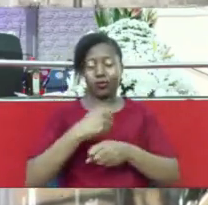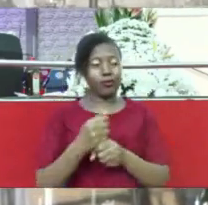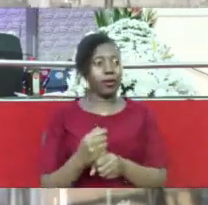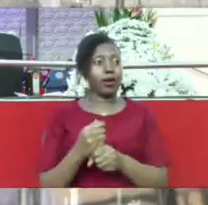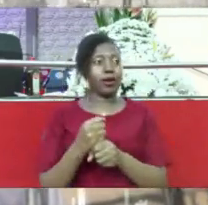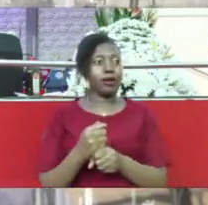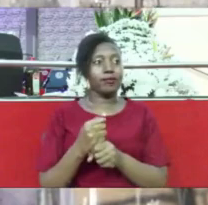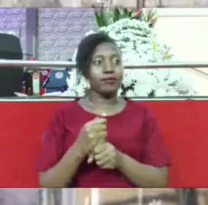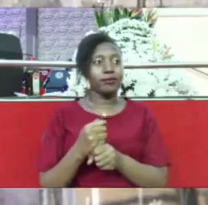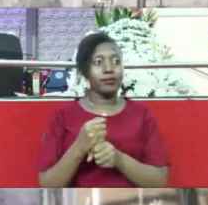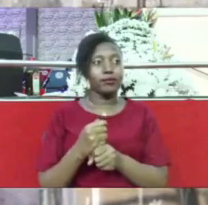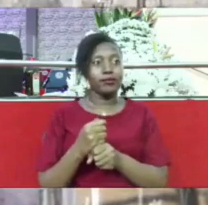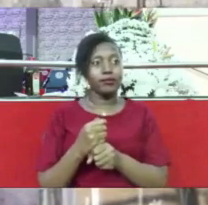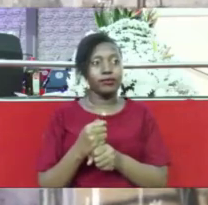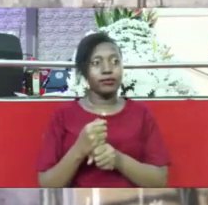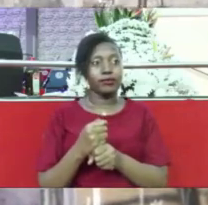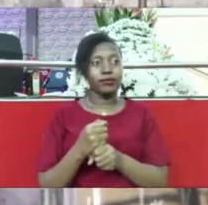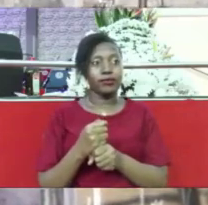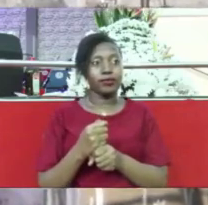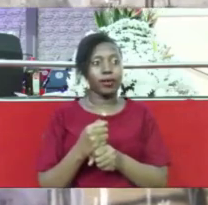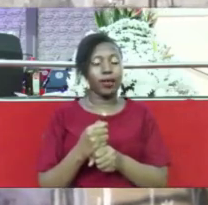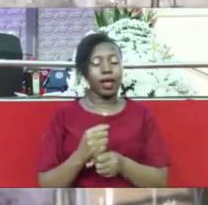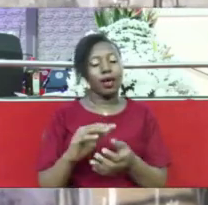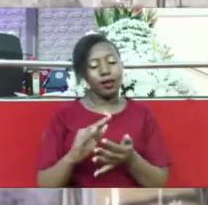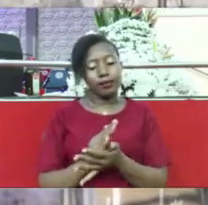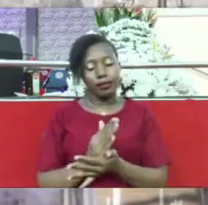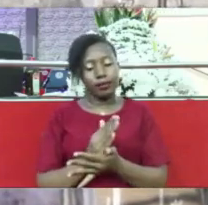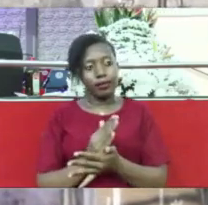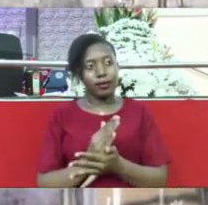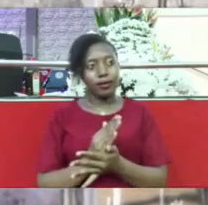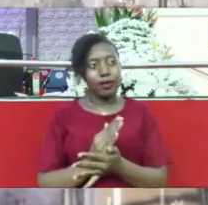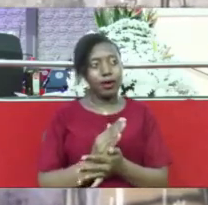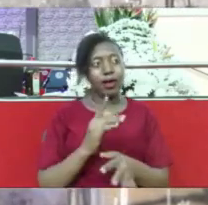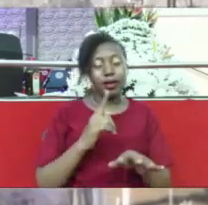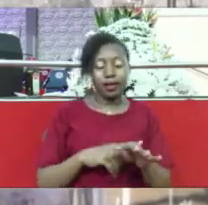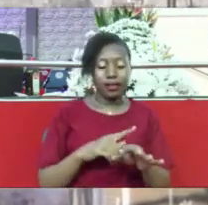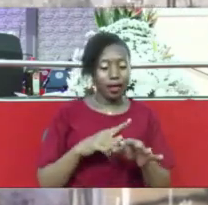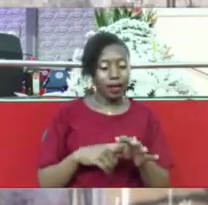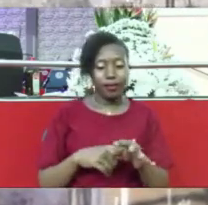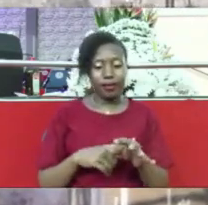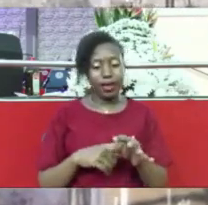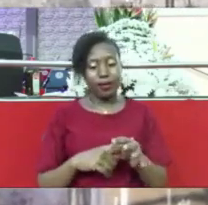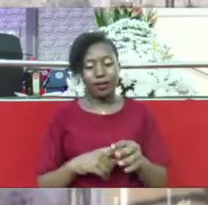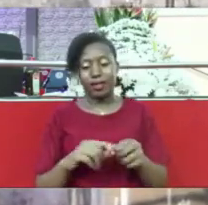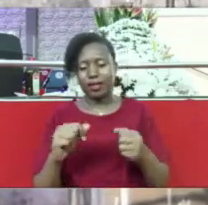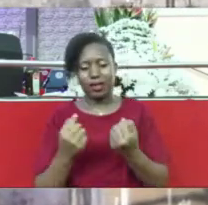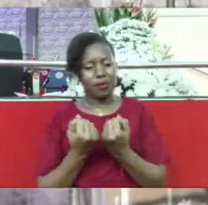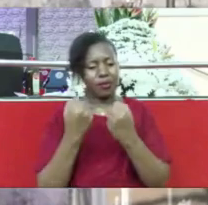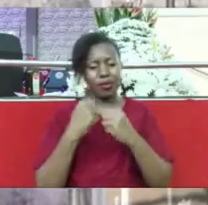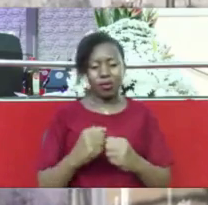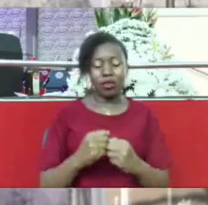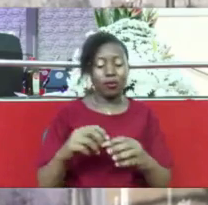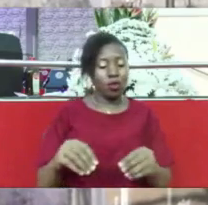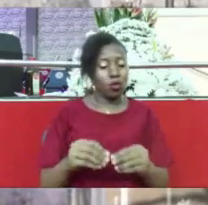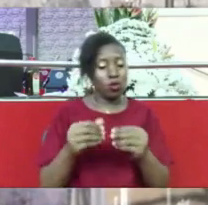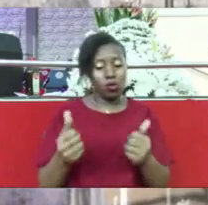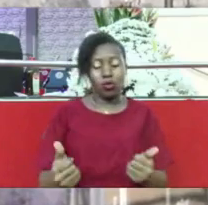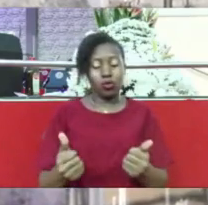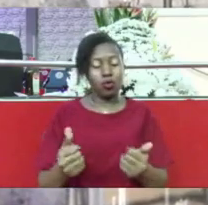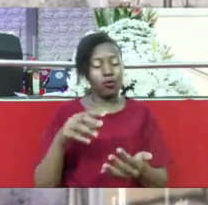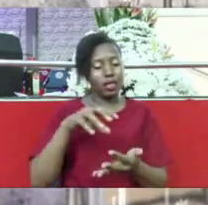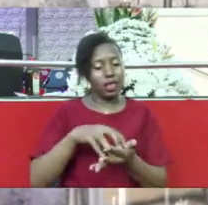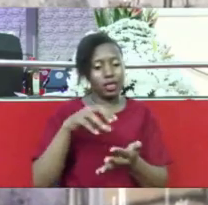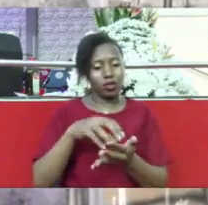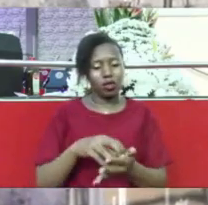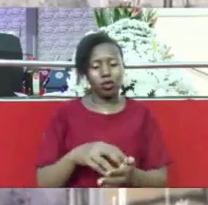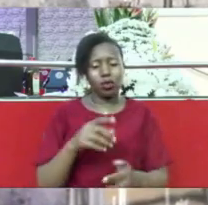uamuzi wa kibinafsi. They sometimes cannot say in the face of adversity. Ya kwamba hawawezi kukutana ile hali ambayo